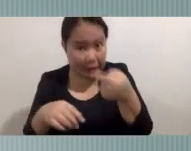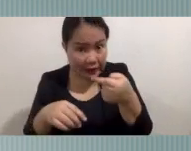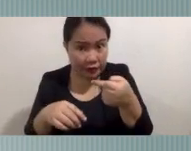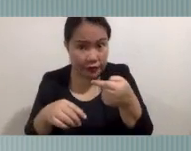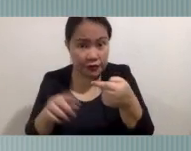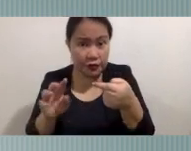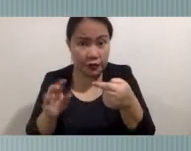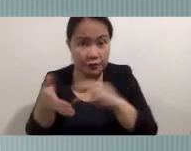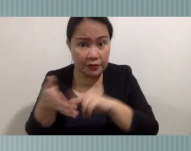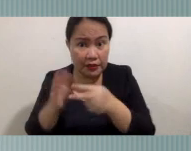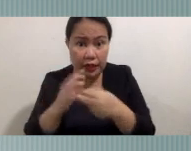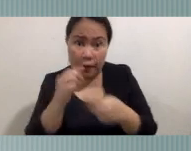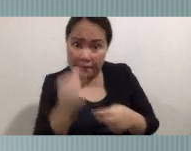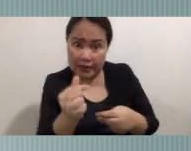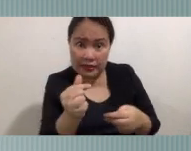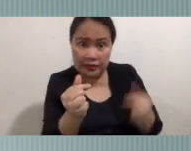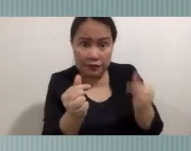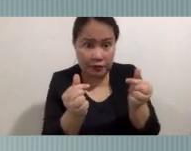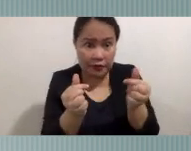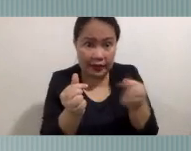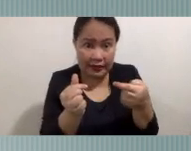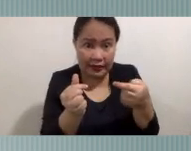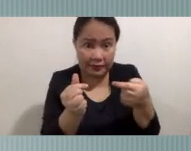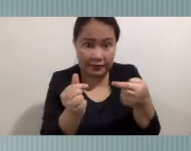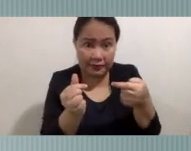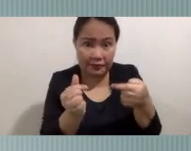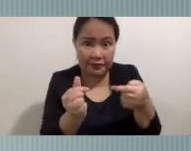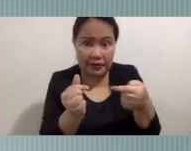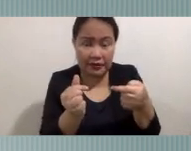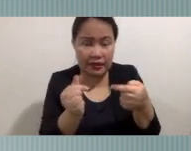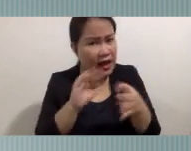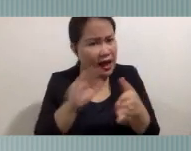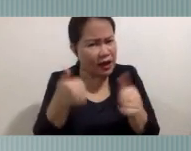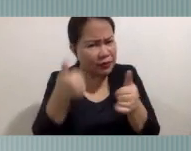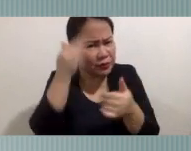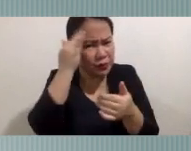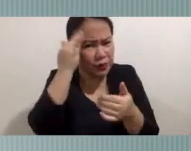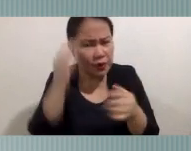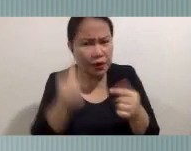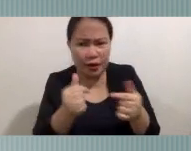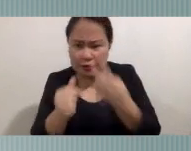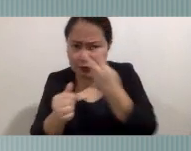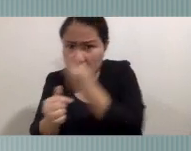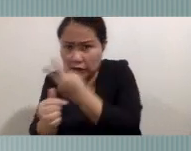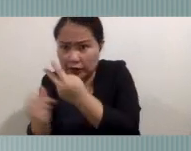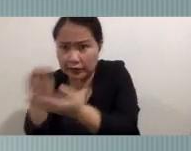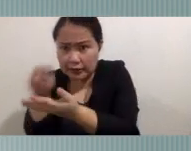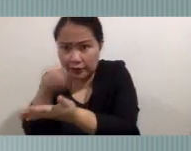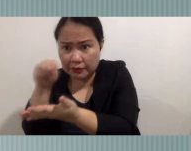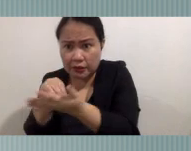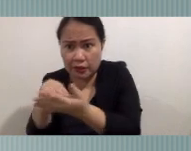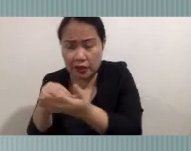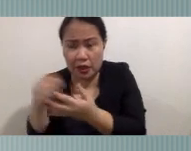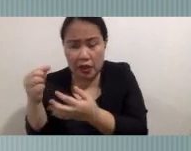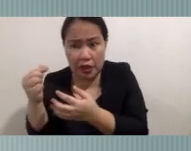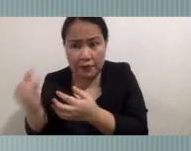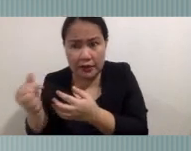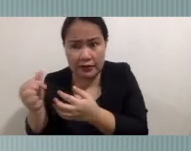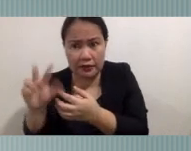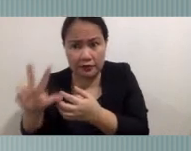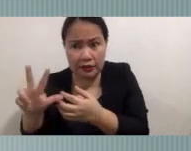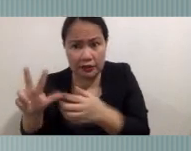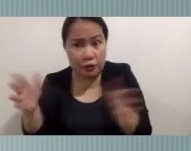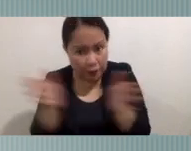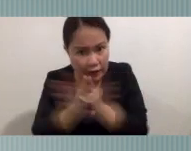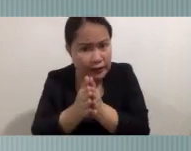minus. So, ibig sabihin yung isa positive, yung isa negative. How will you know? So, tingin ka dito, since positive